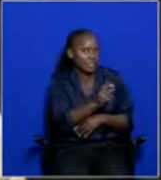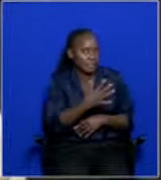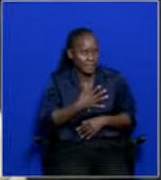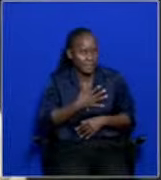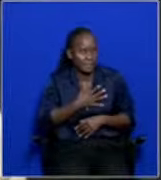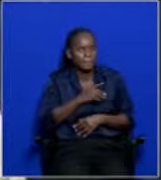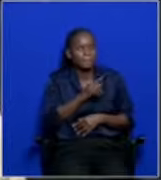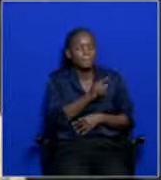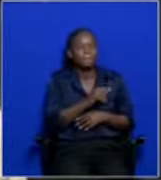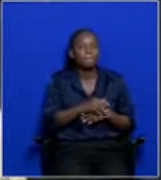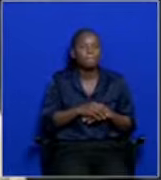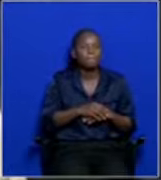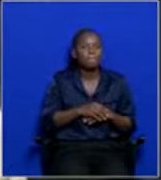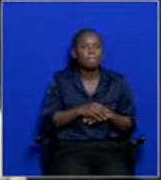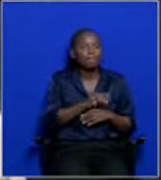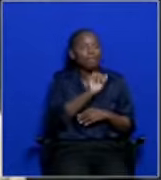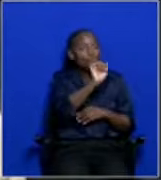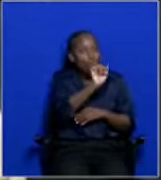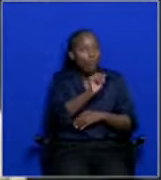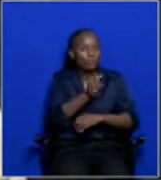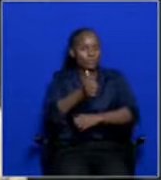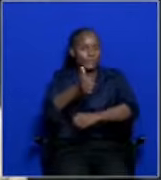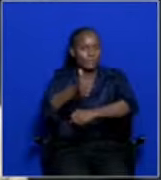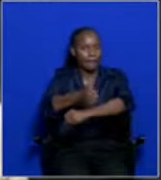stakeholders understand your processes,